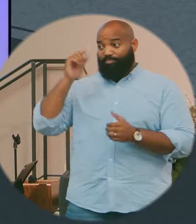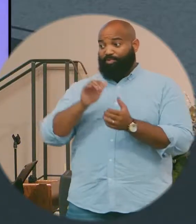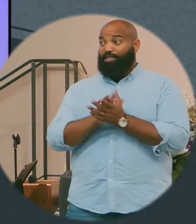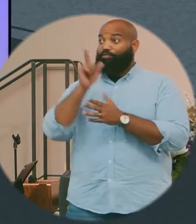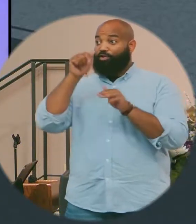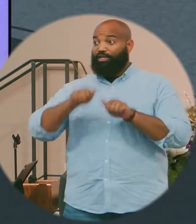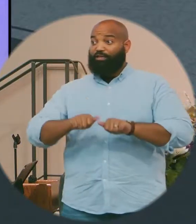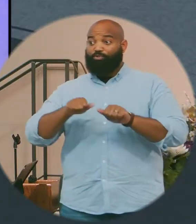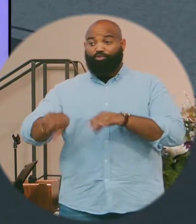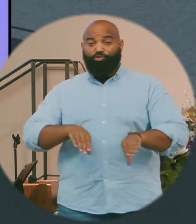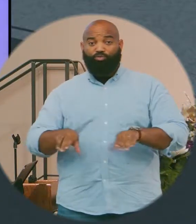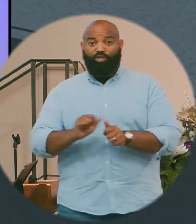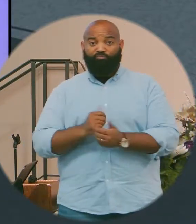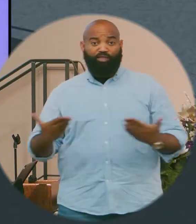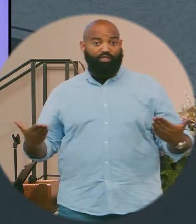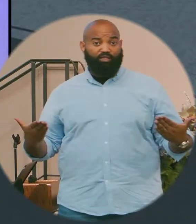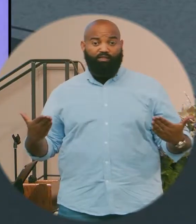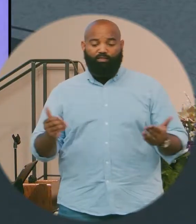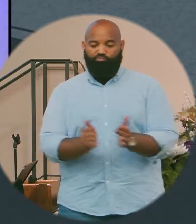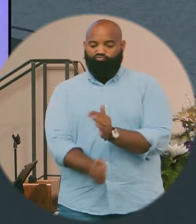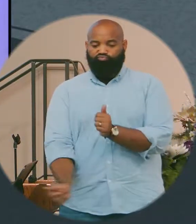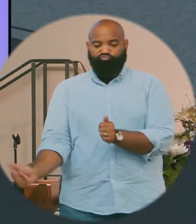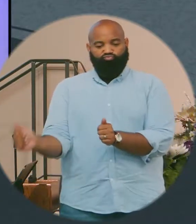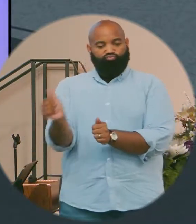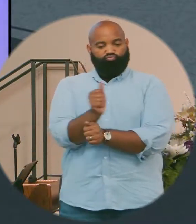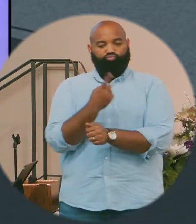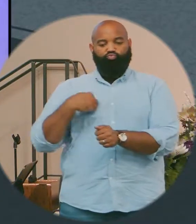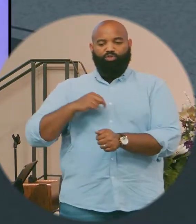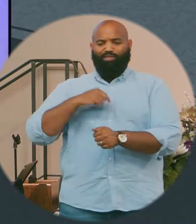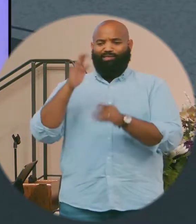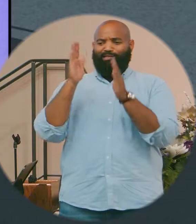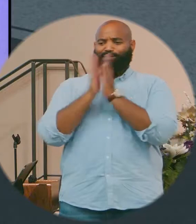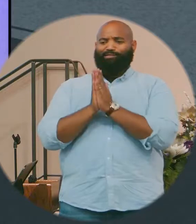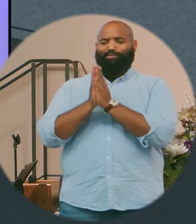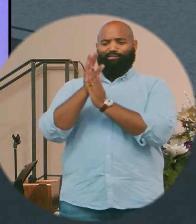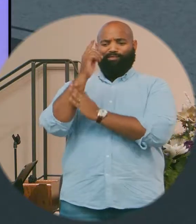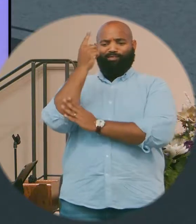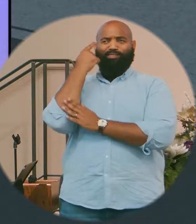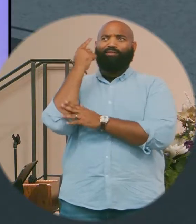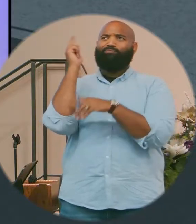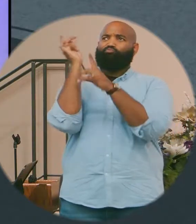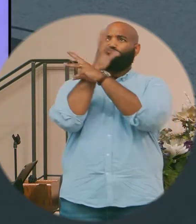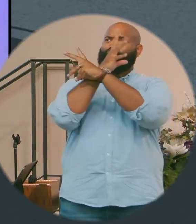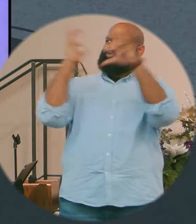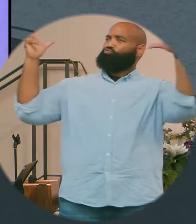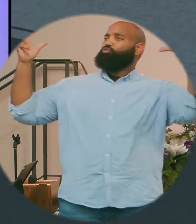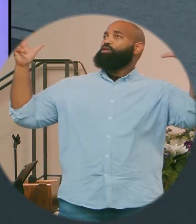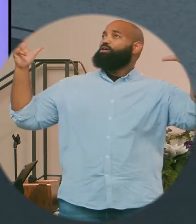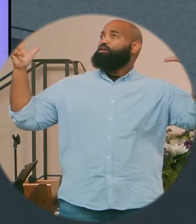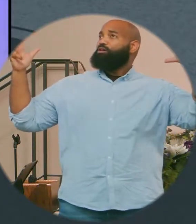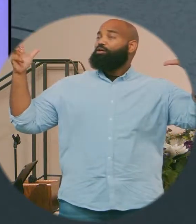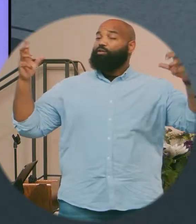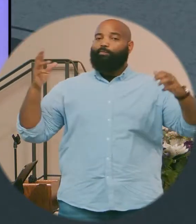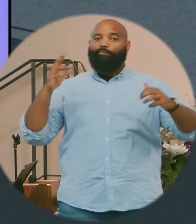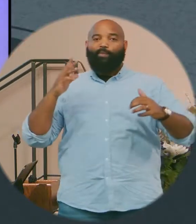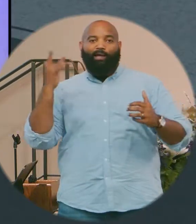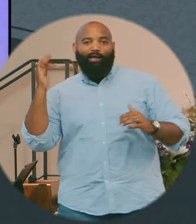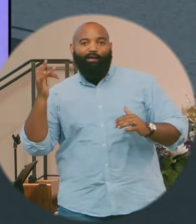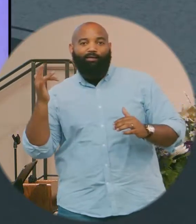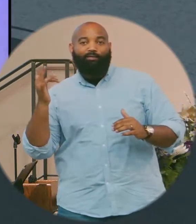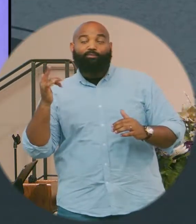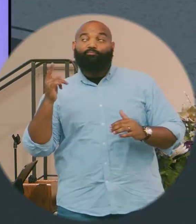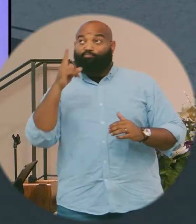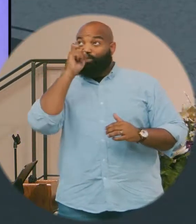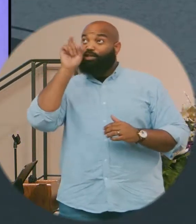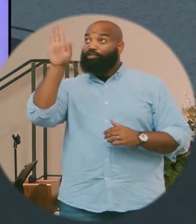all things above all I can ask or think, exceedingly and abundantly. But, Father, you said it's according to the power that worketh